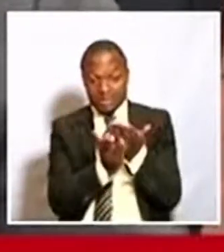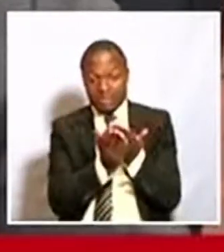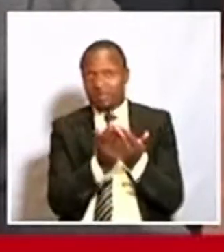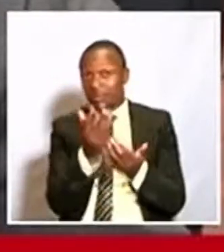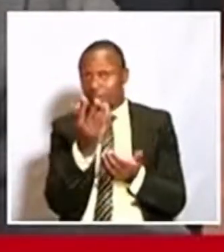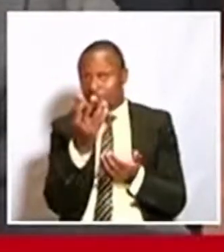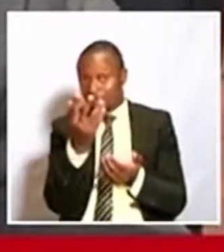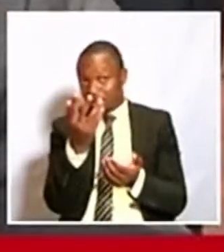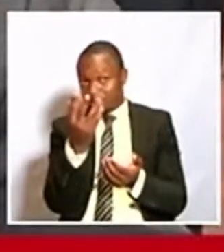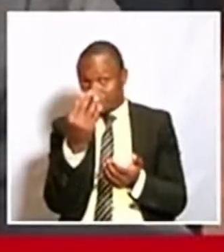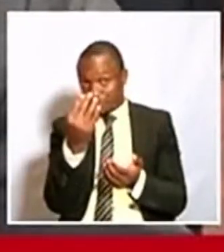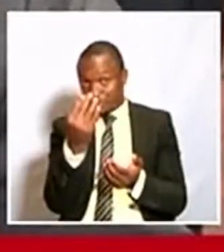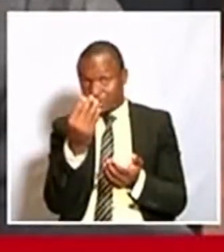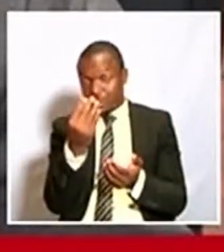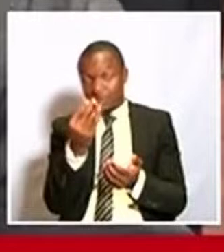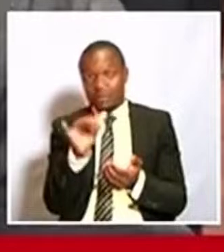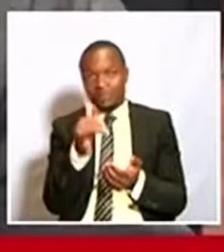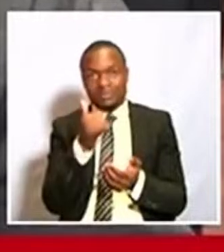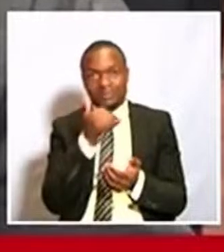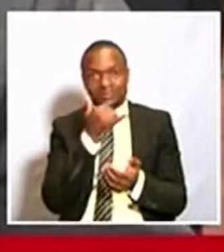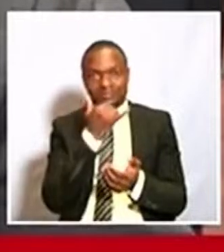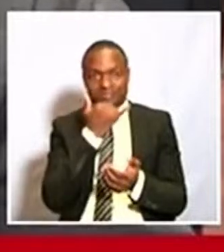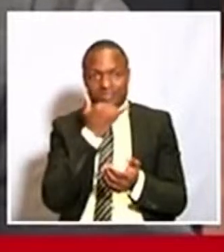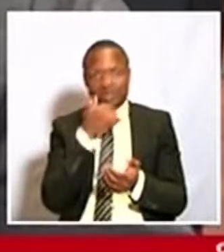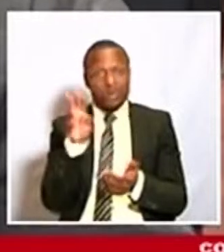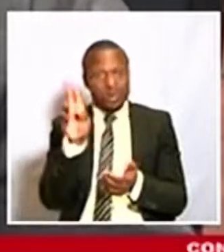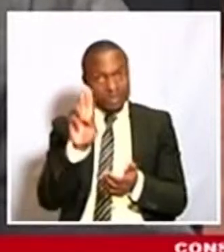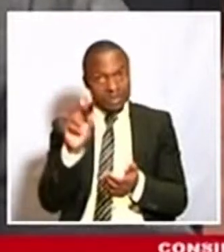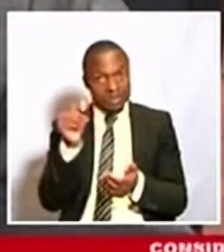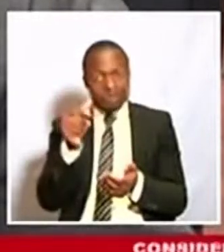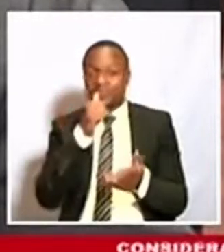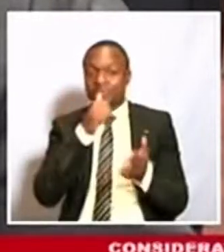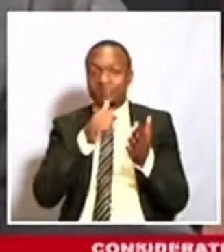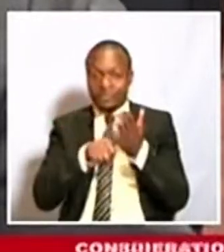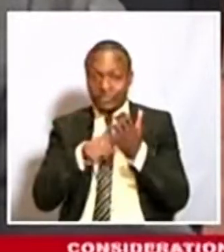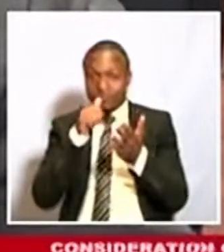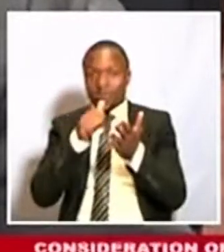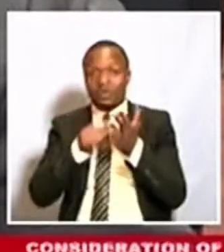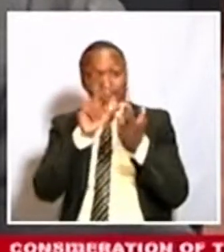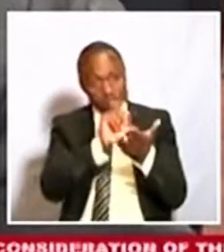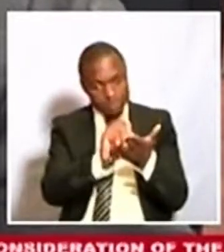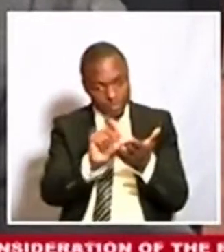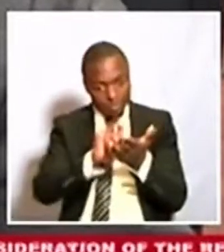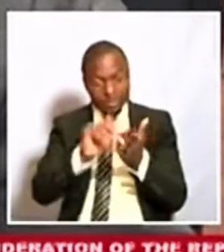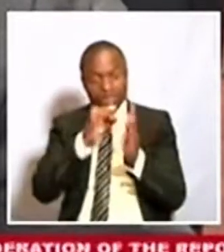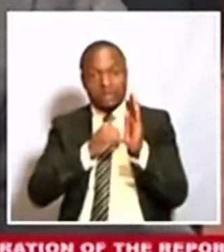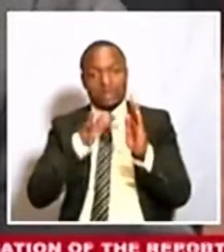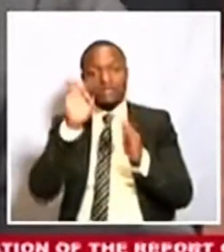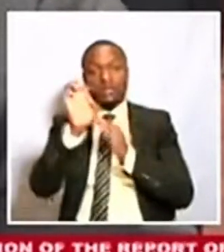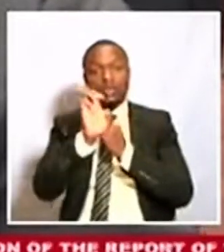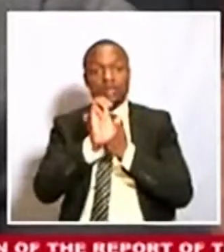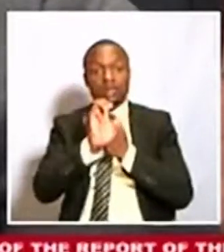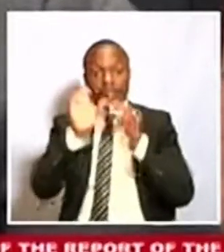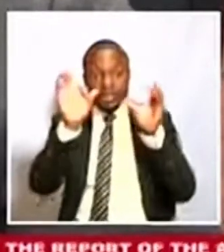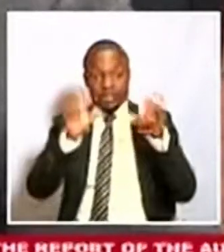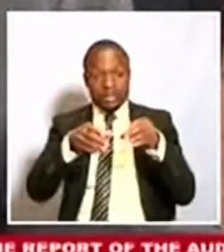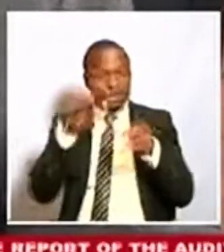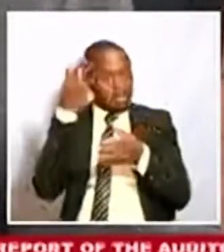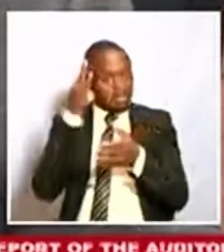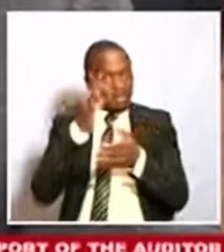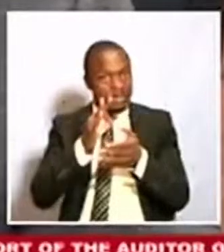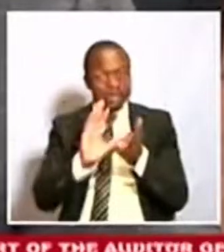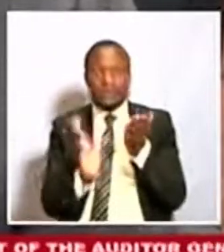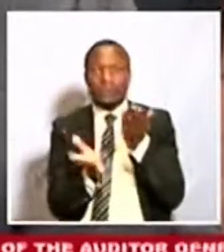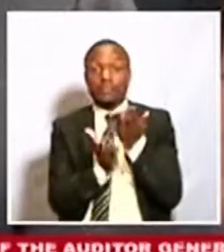Chair, are just misapplication of funds letters which were written in June by the Council Secretary 2023. It's